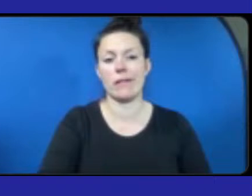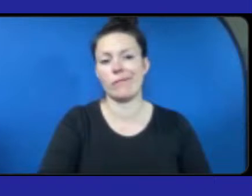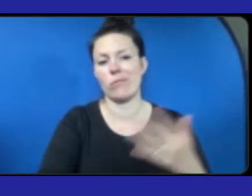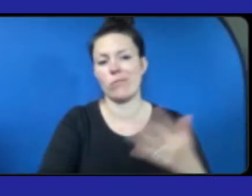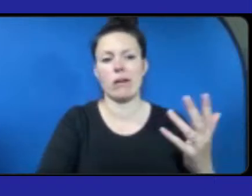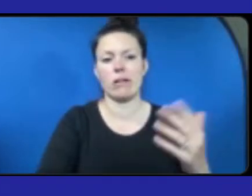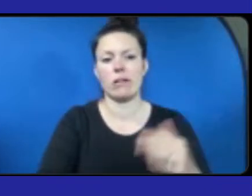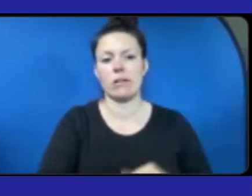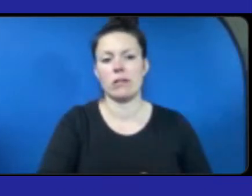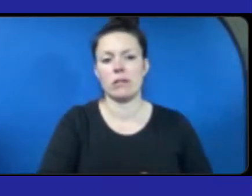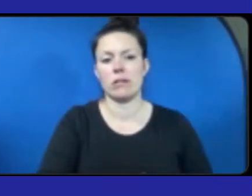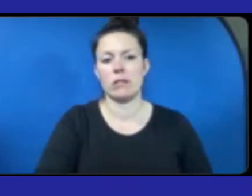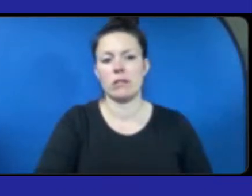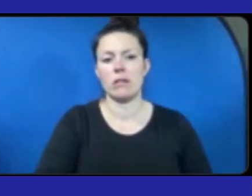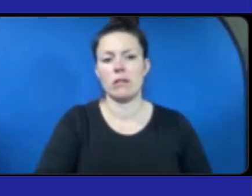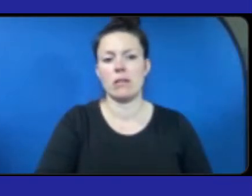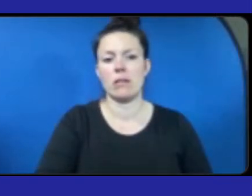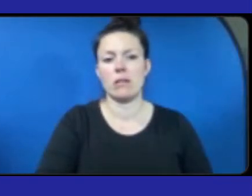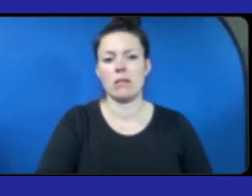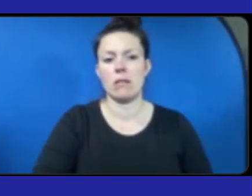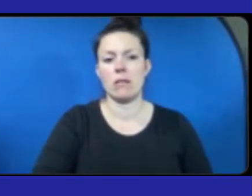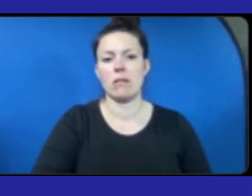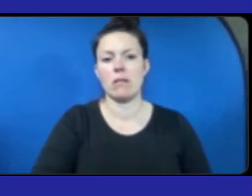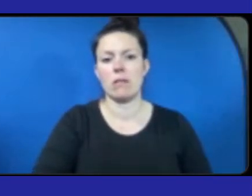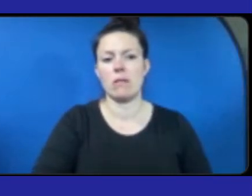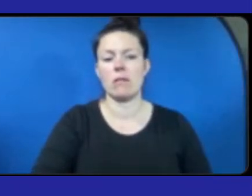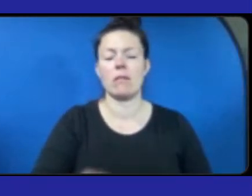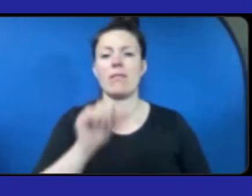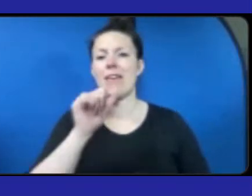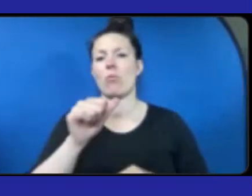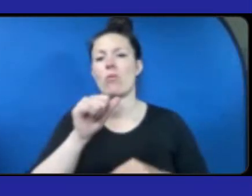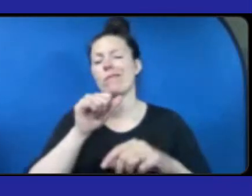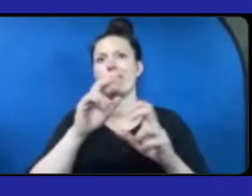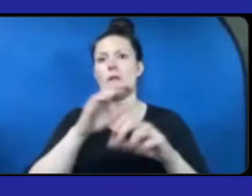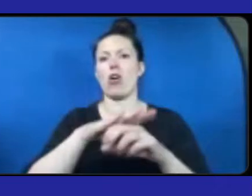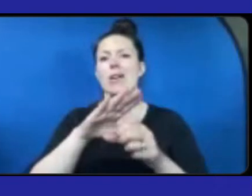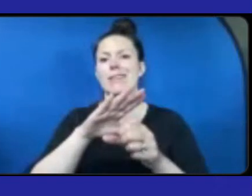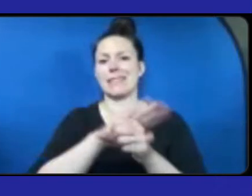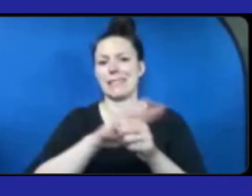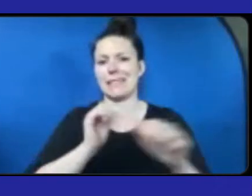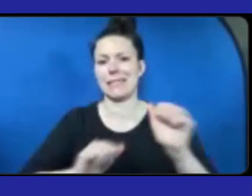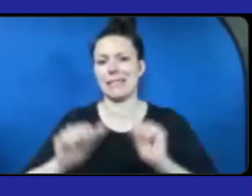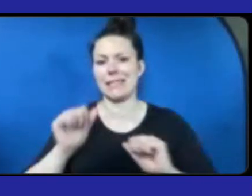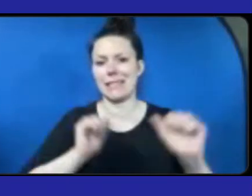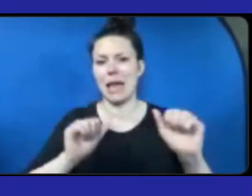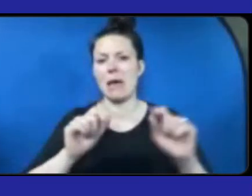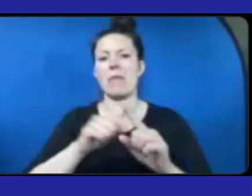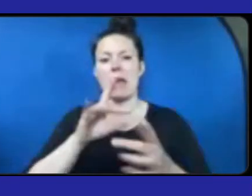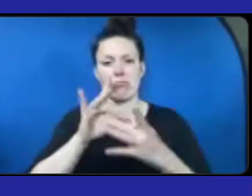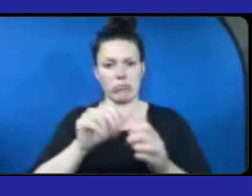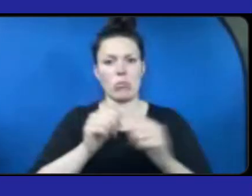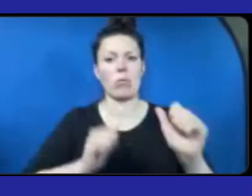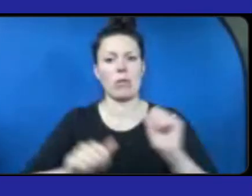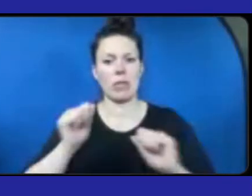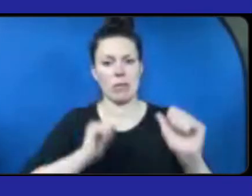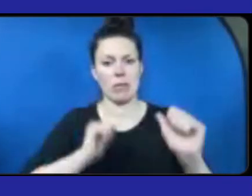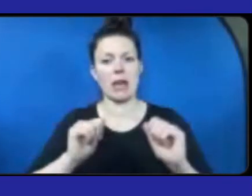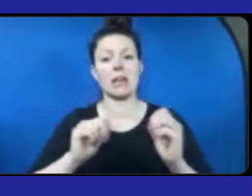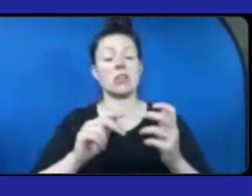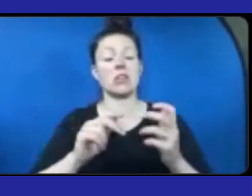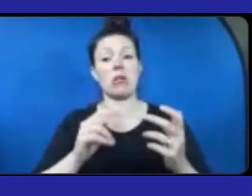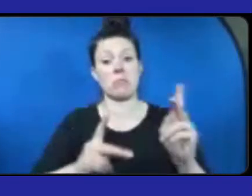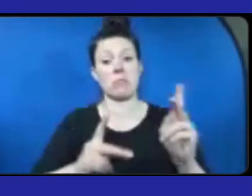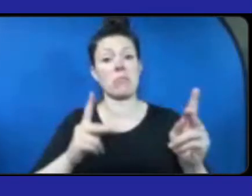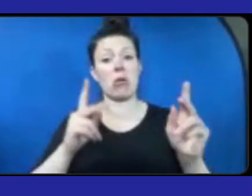not necessarily on set, but they were part of the play where we had over 700 registrants as well. It was well attended, and we were able